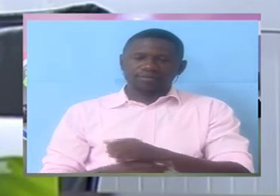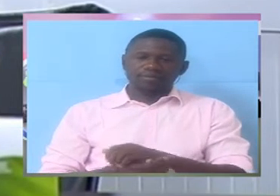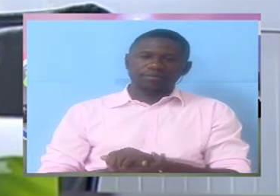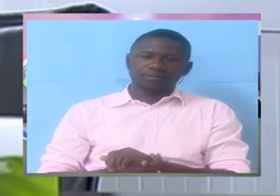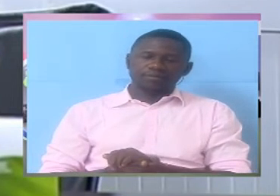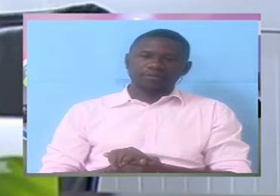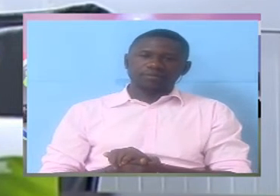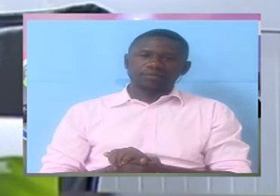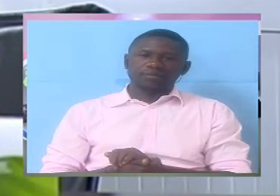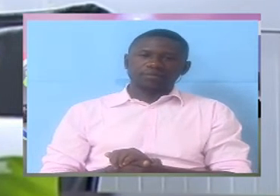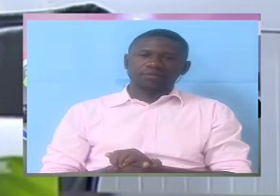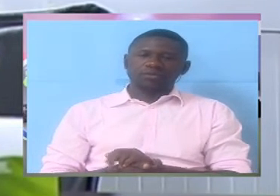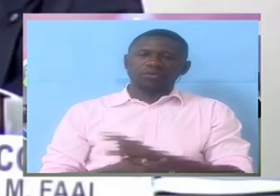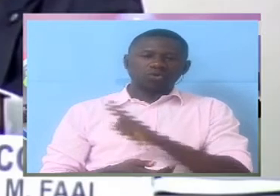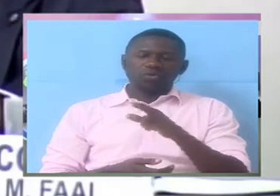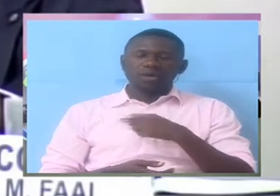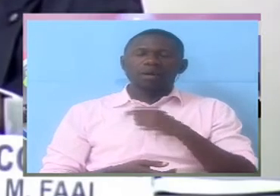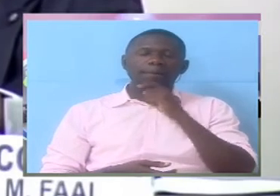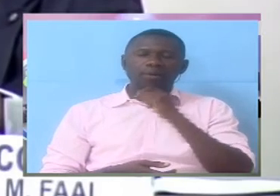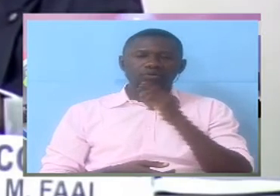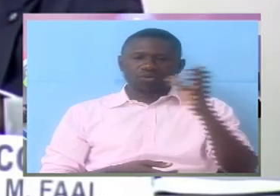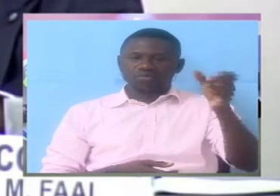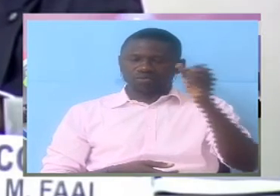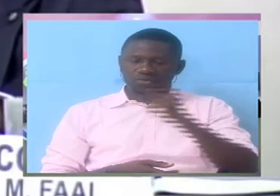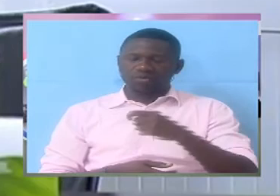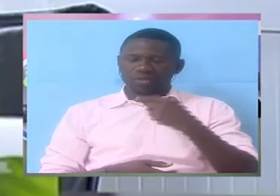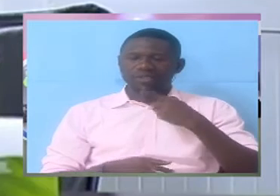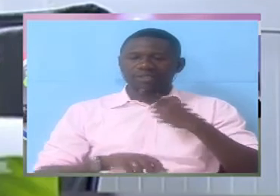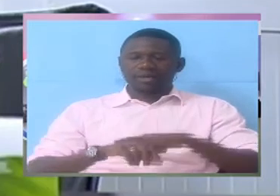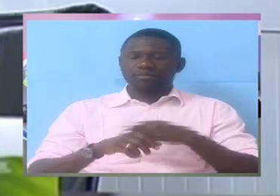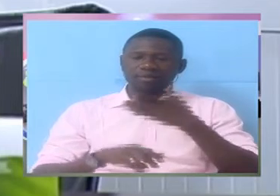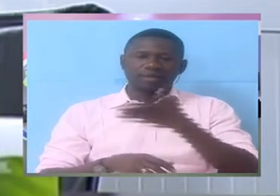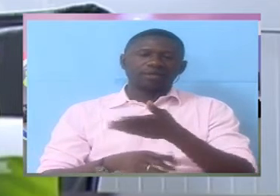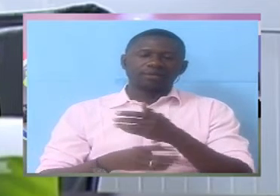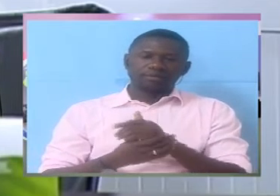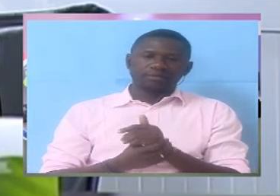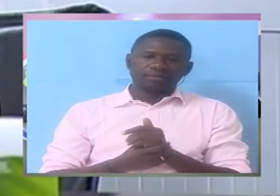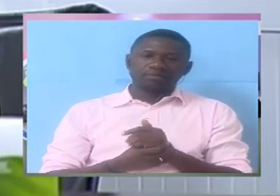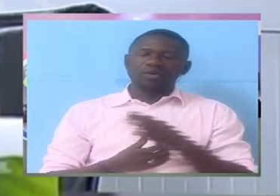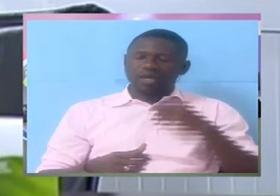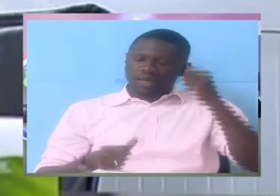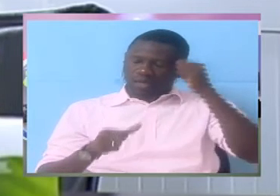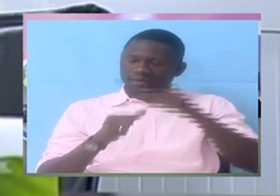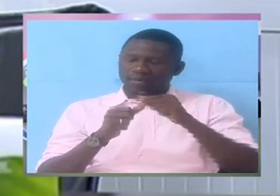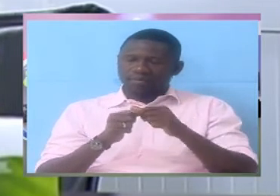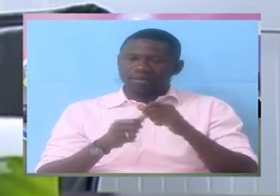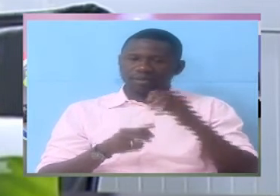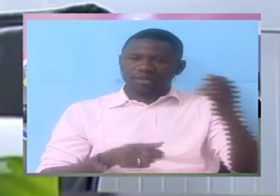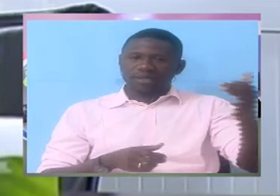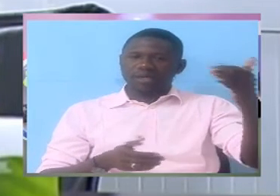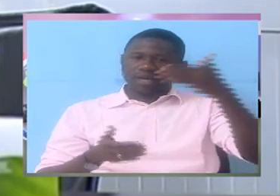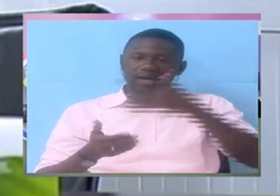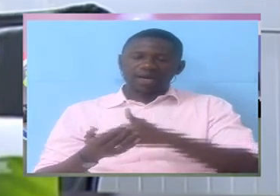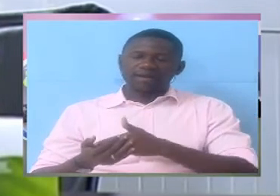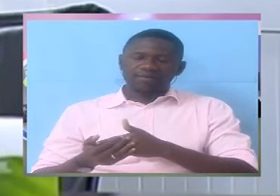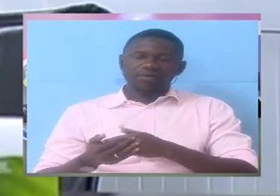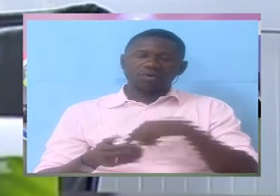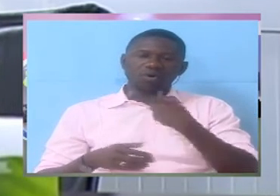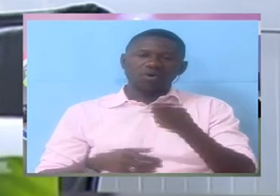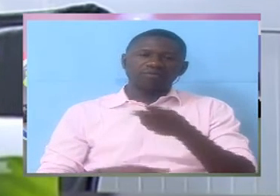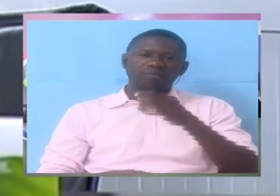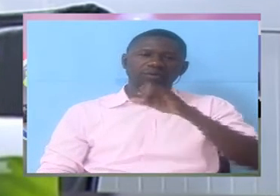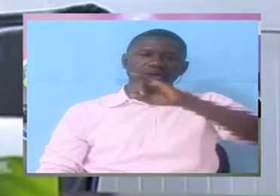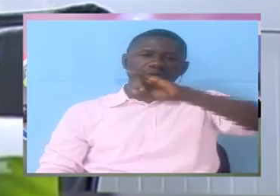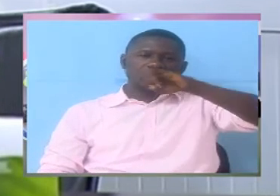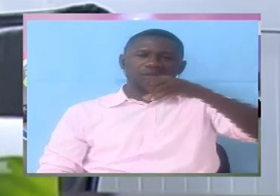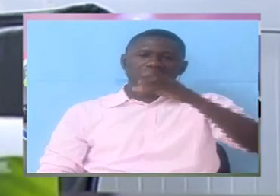Yaya was not brought in my presence, but I remember the arrival of Juf and the other colleague. Yeah, yeah, I'm